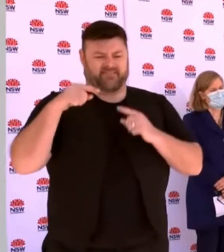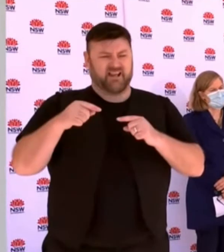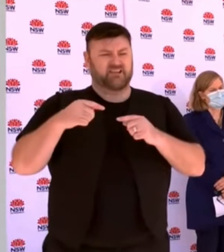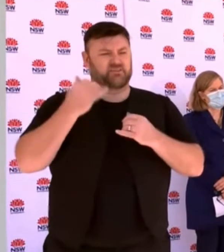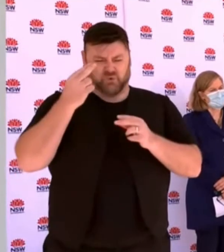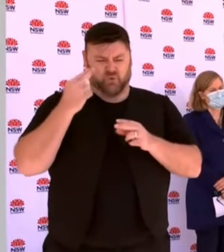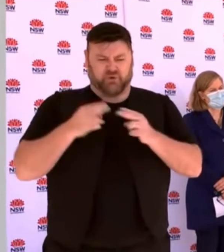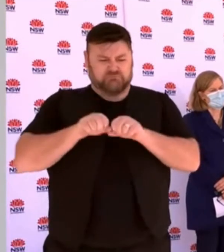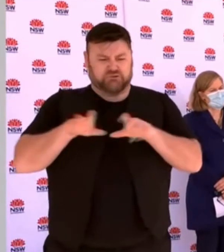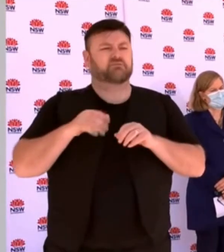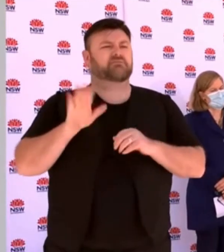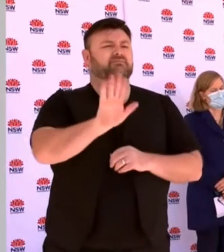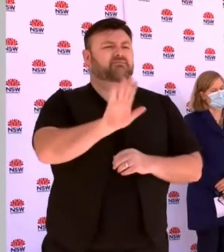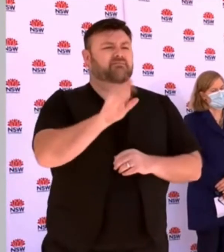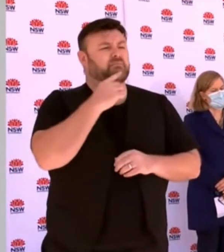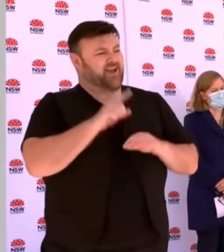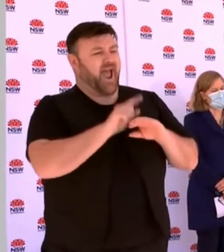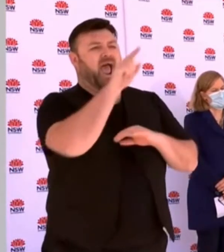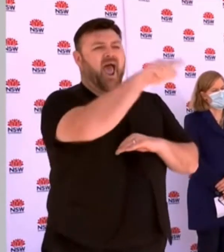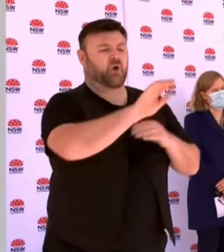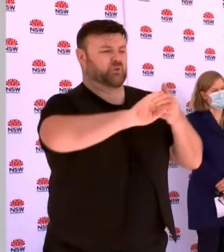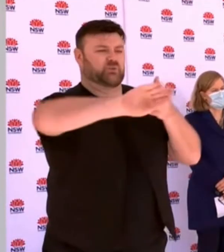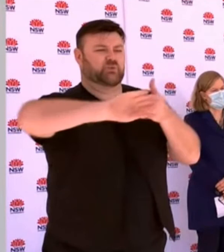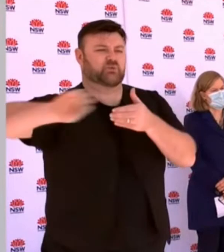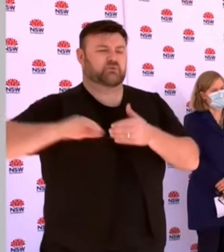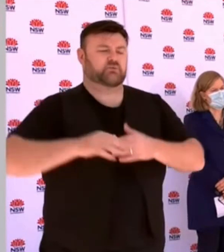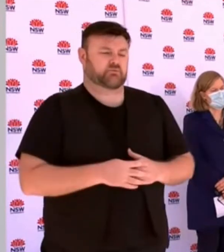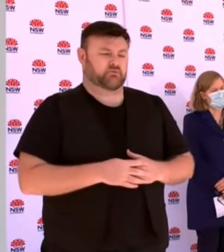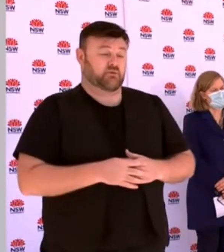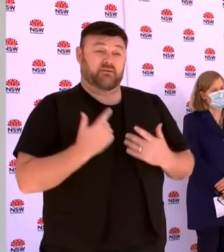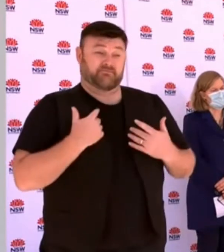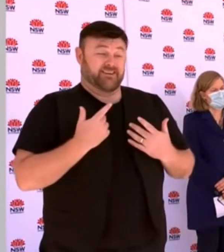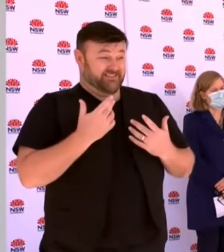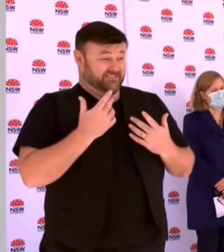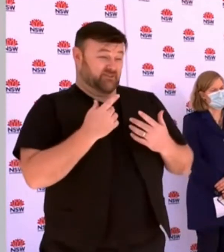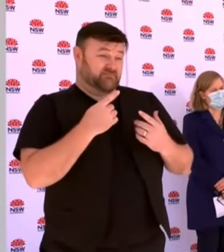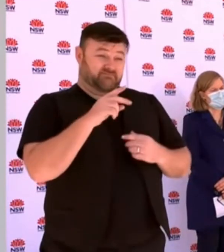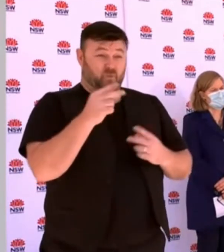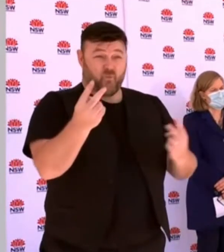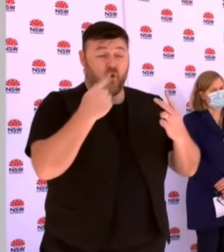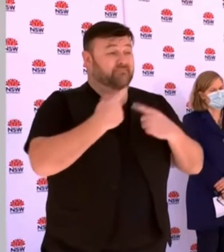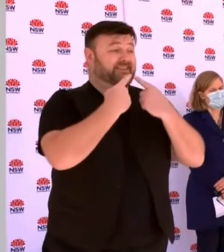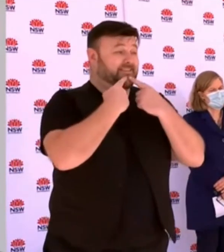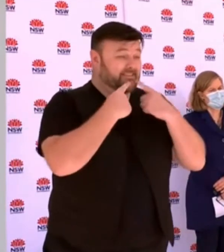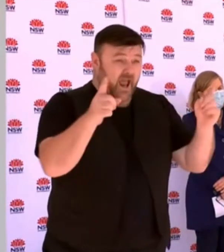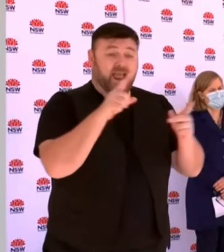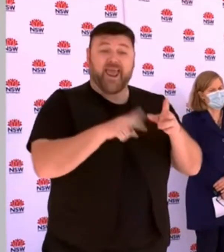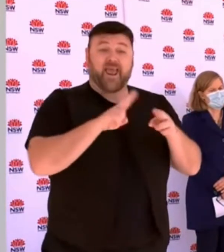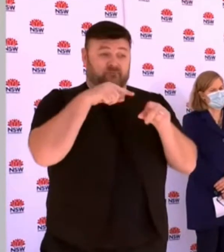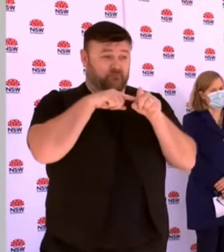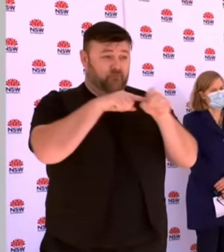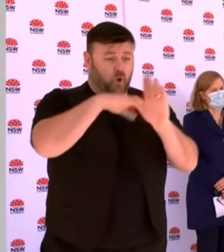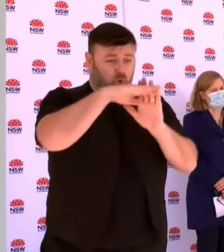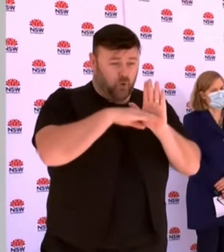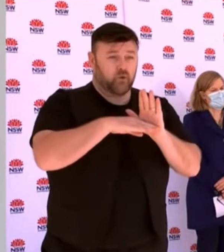more rapidly, and please follow the health advice. So just a special call out to say that if all of us continue to do the right thing,